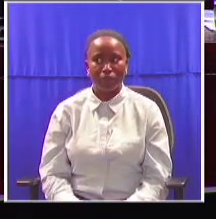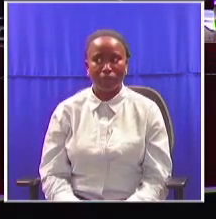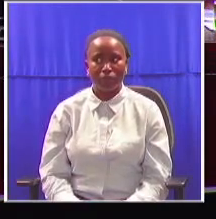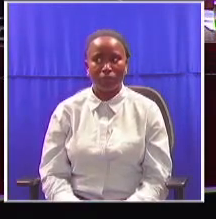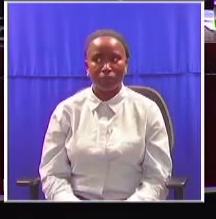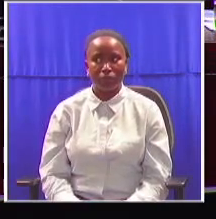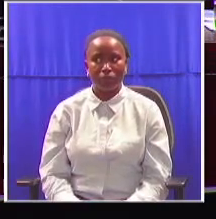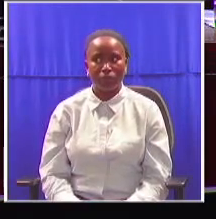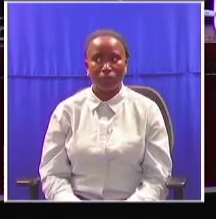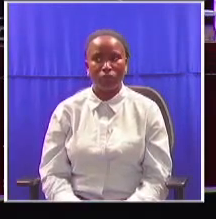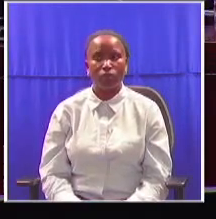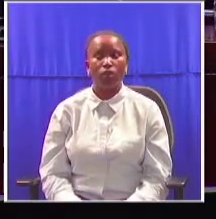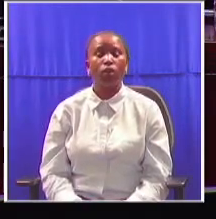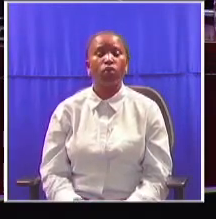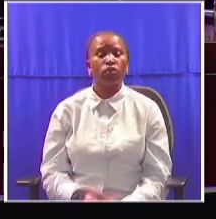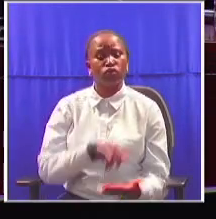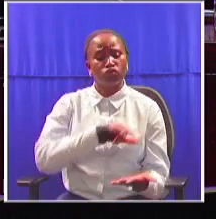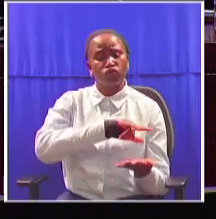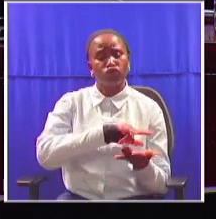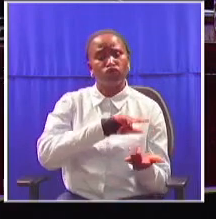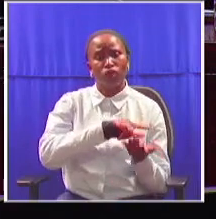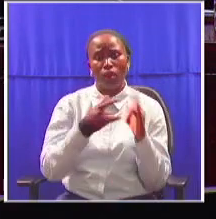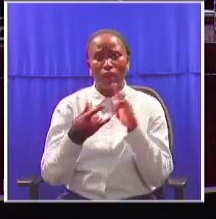ndive mafungo a budgeti